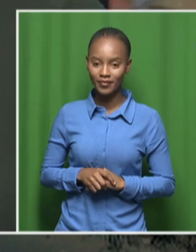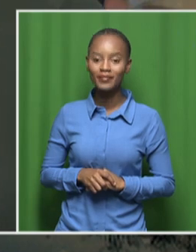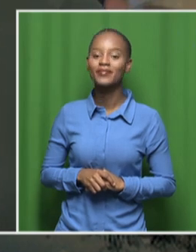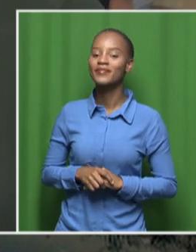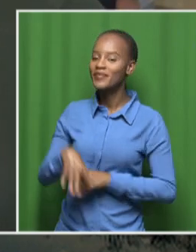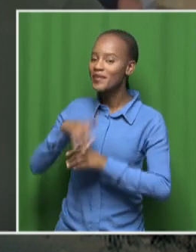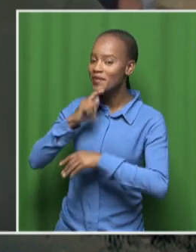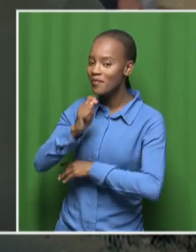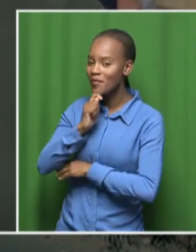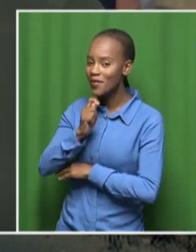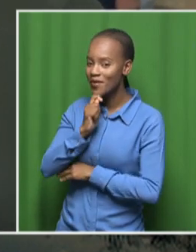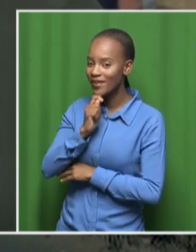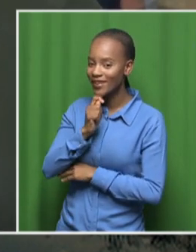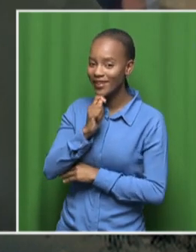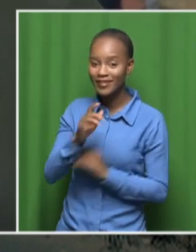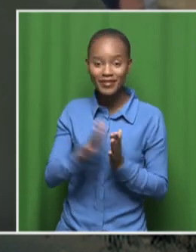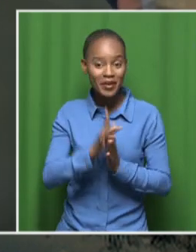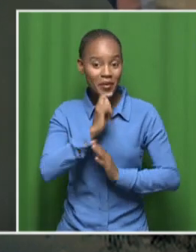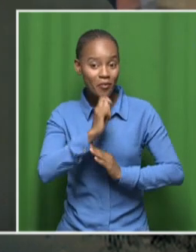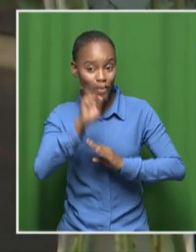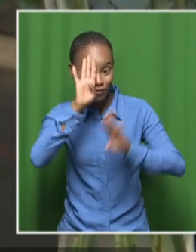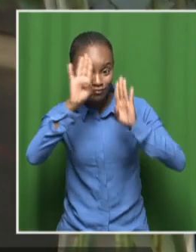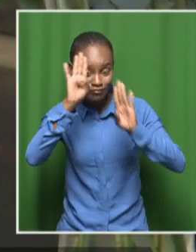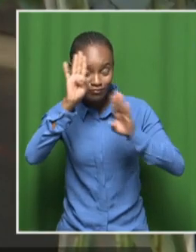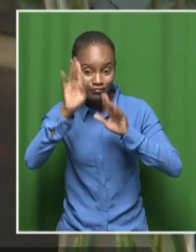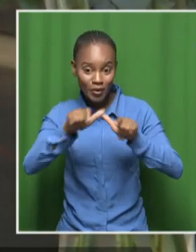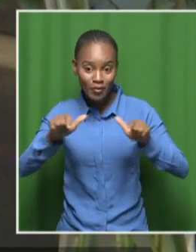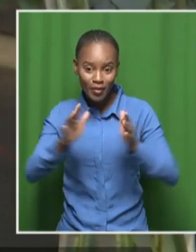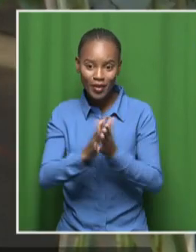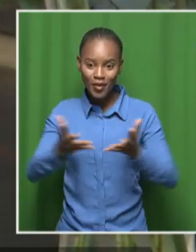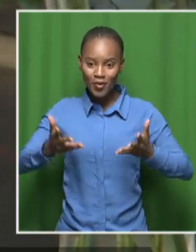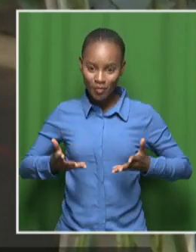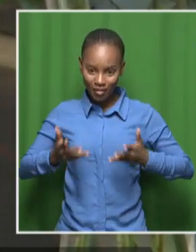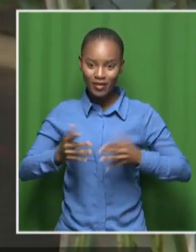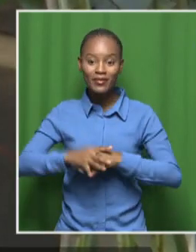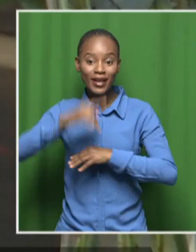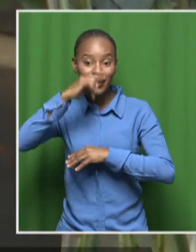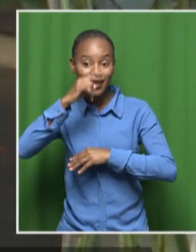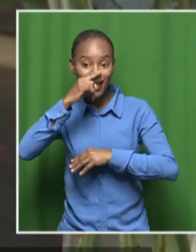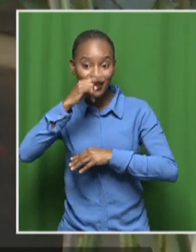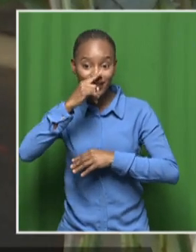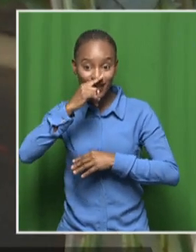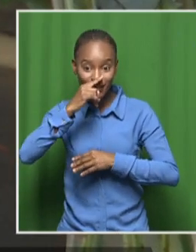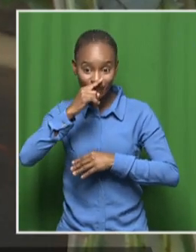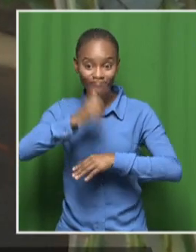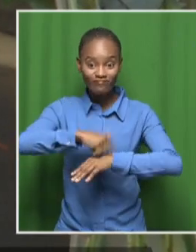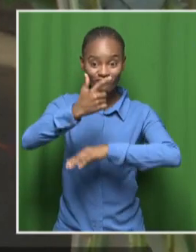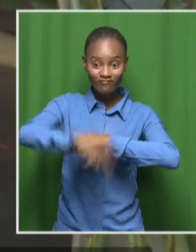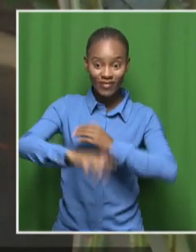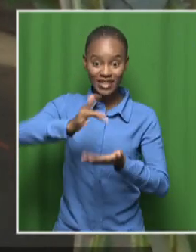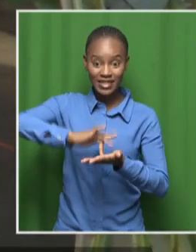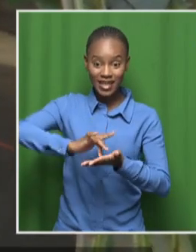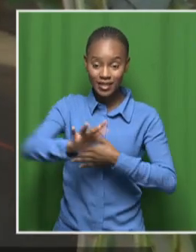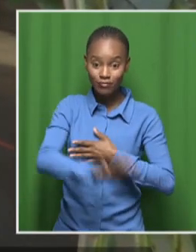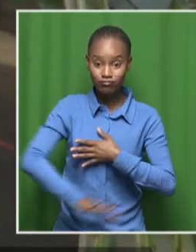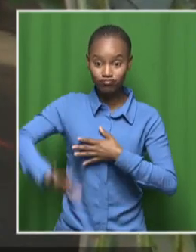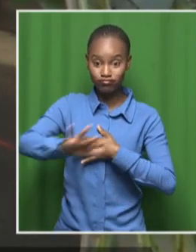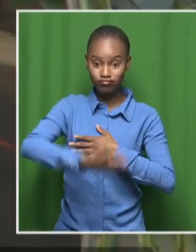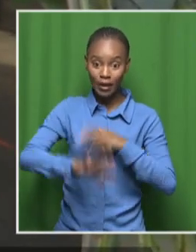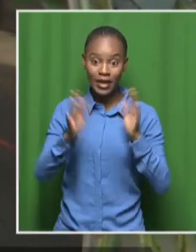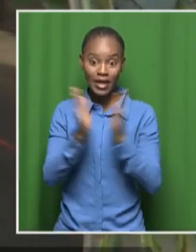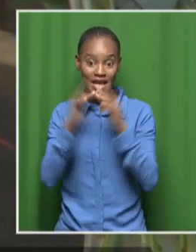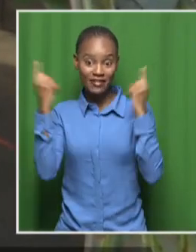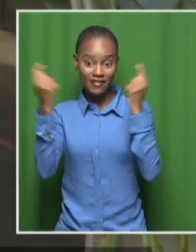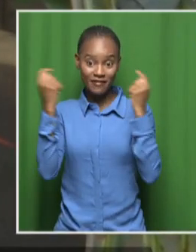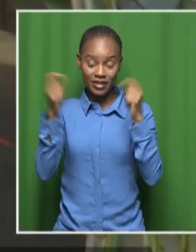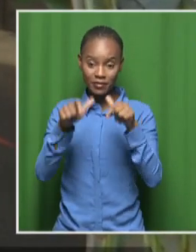Well, good morning, Leanne. Good morning, everybody. Welcome to the Sandton Convention Centre. As you say, this is one of those events much